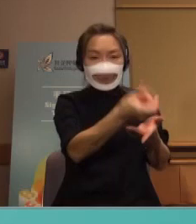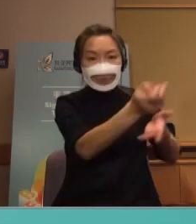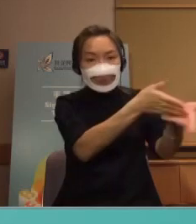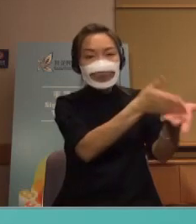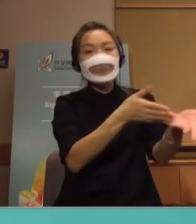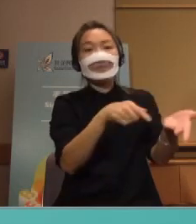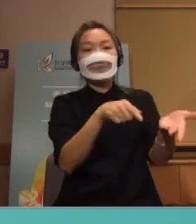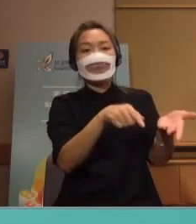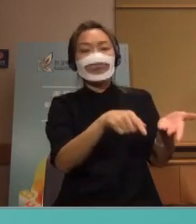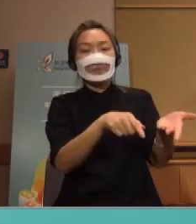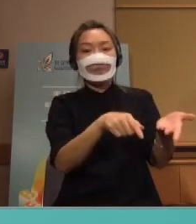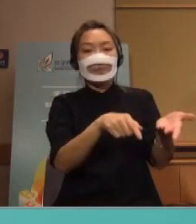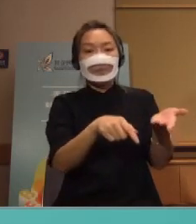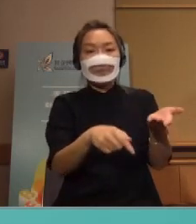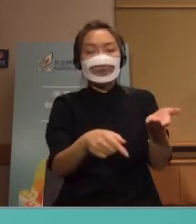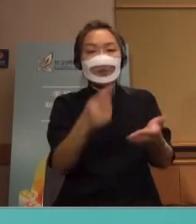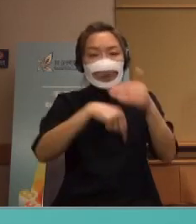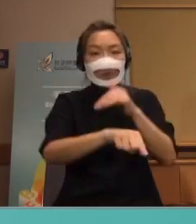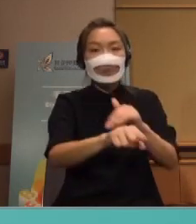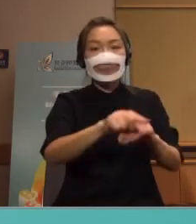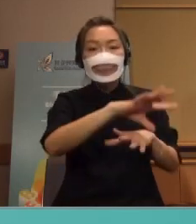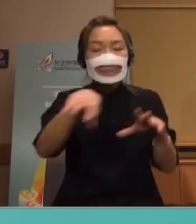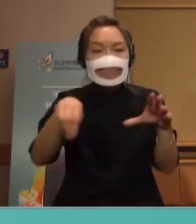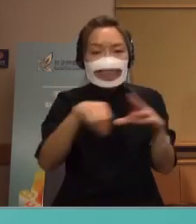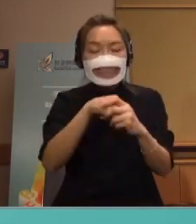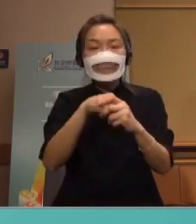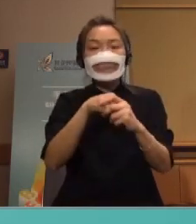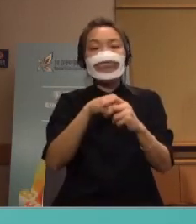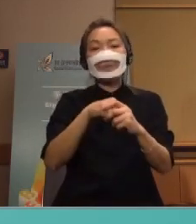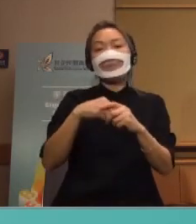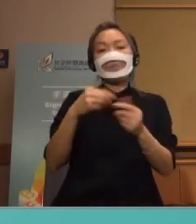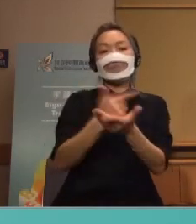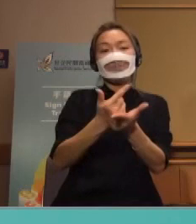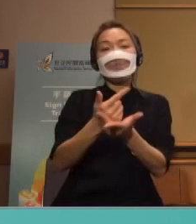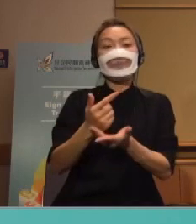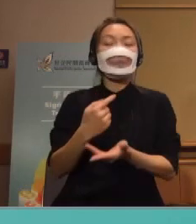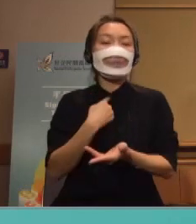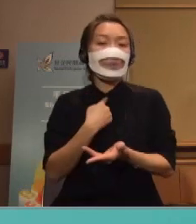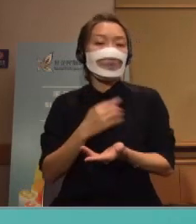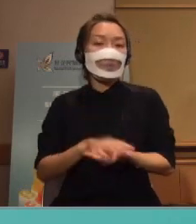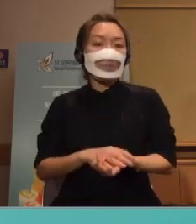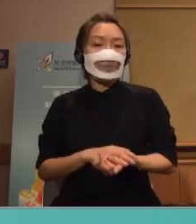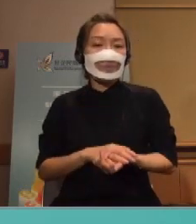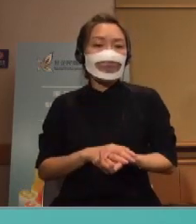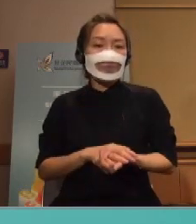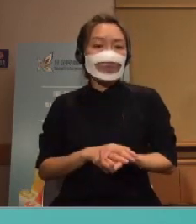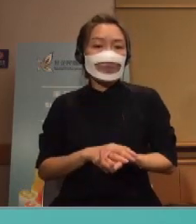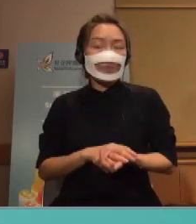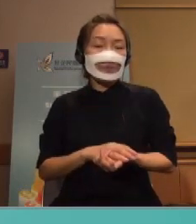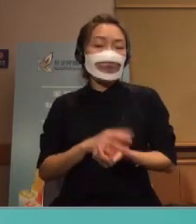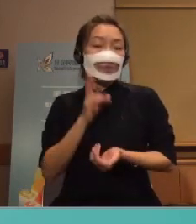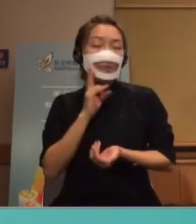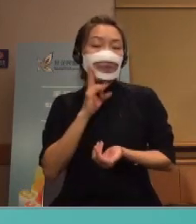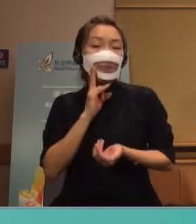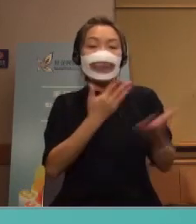I think that part being like, you can name it like customer service or like just engagement with community, that part is a huge part that we've